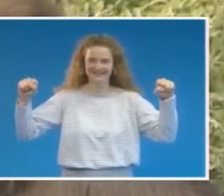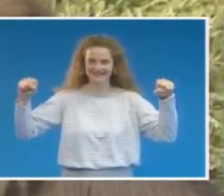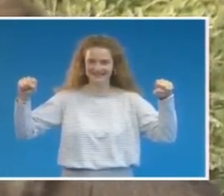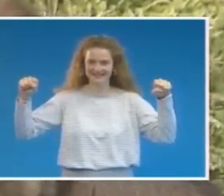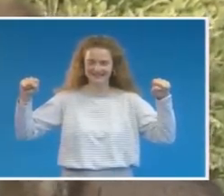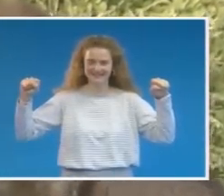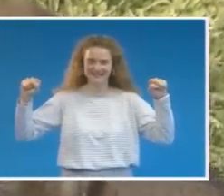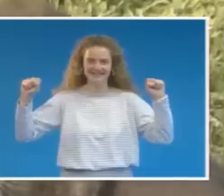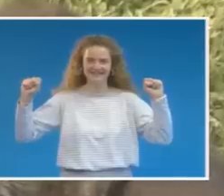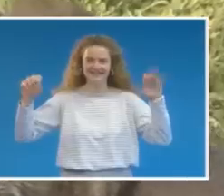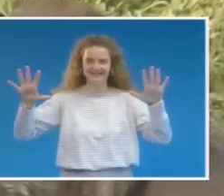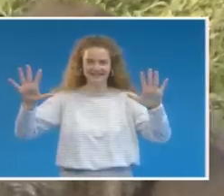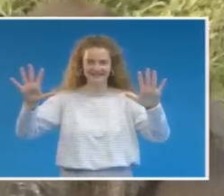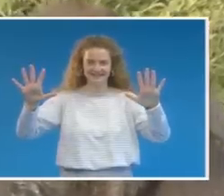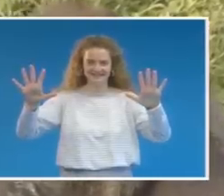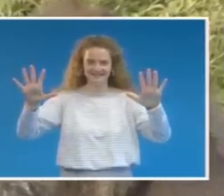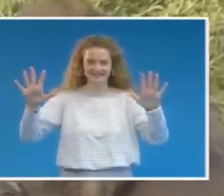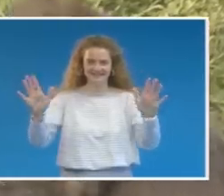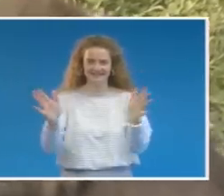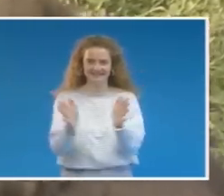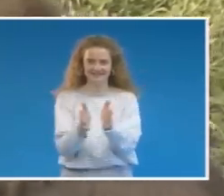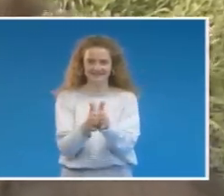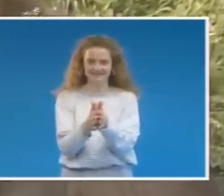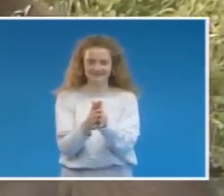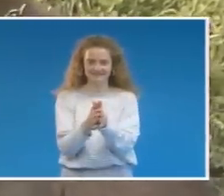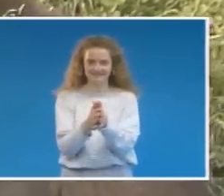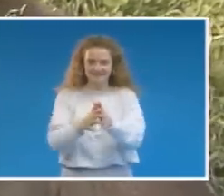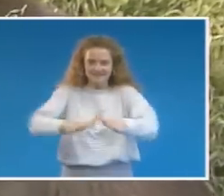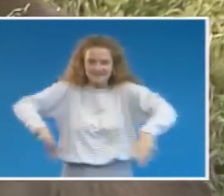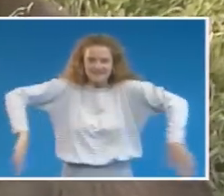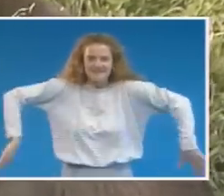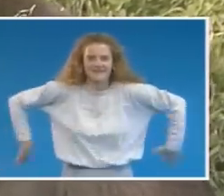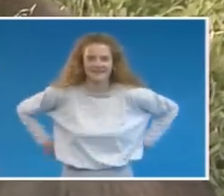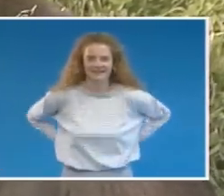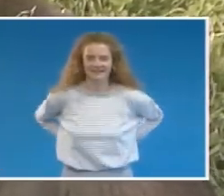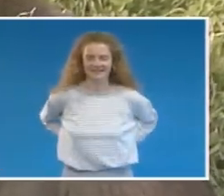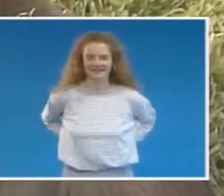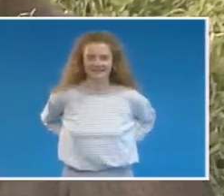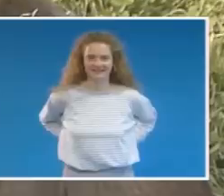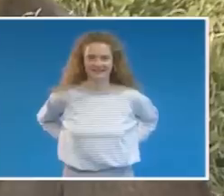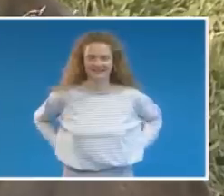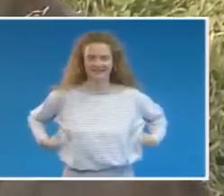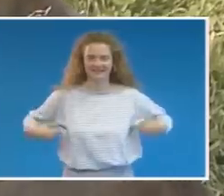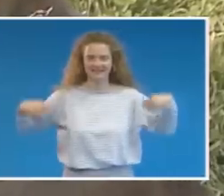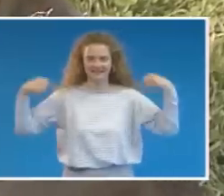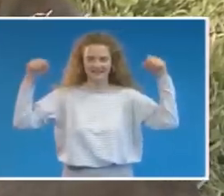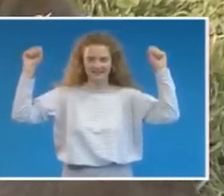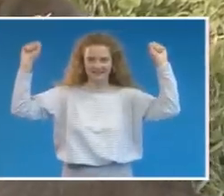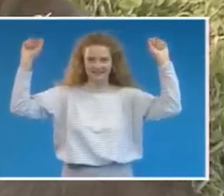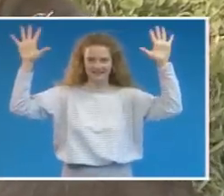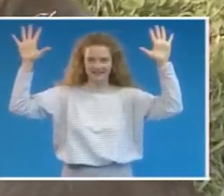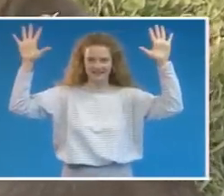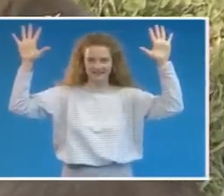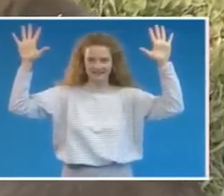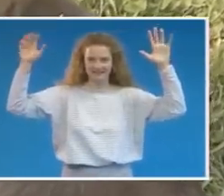shut them up tight, or open them all wide, put them all together, or make them all hide. I can make them